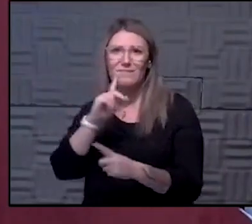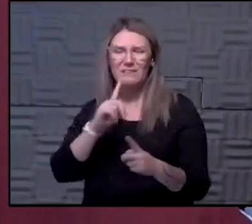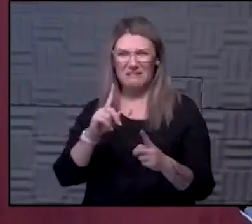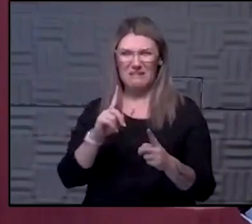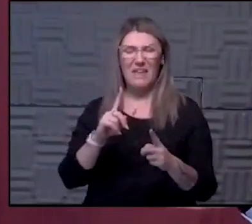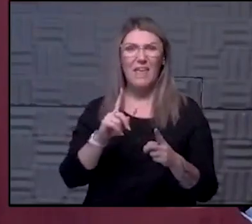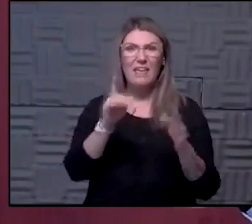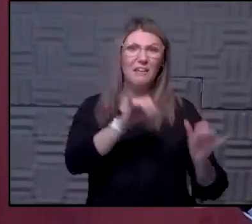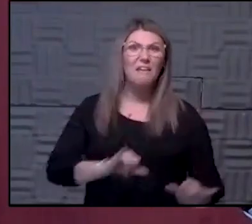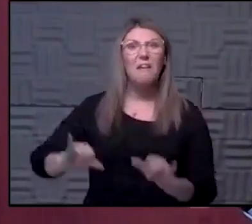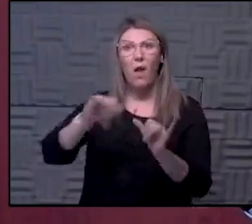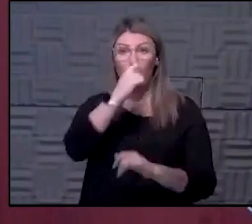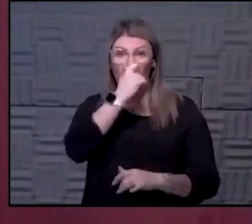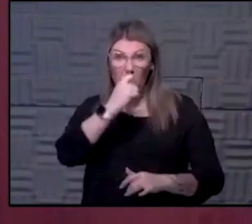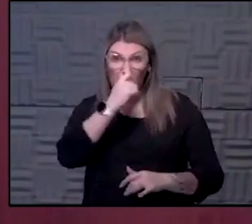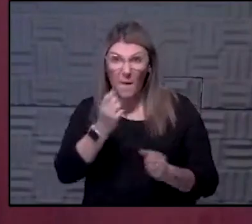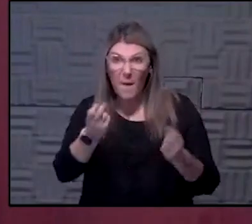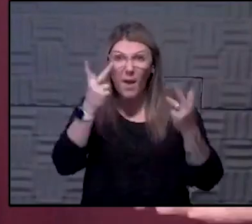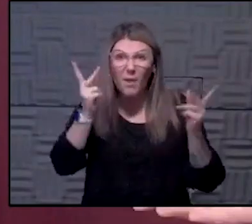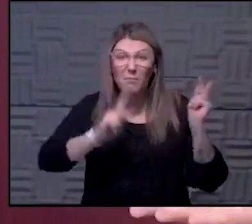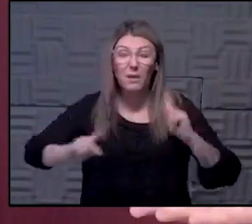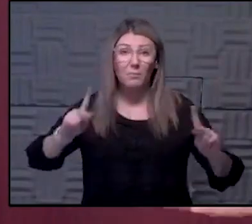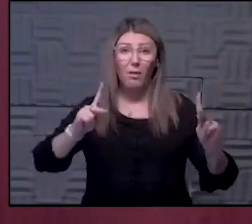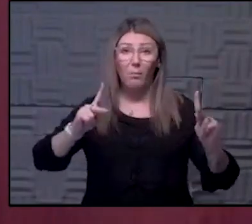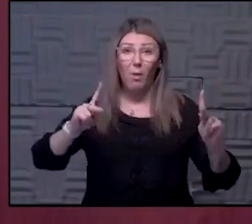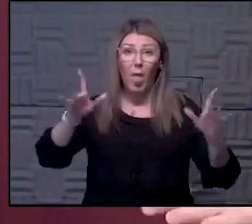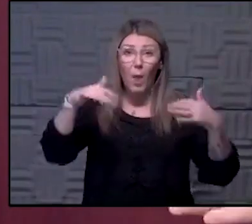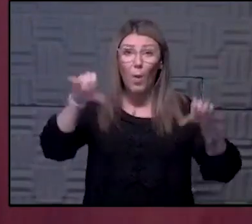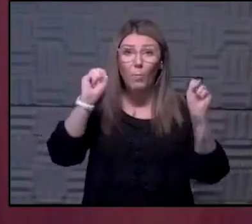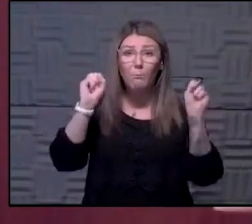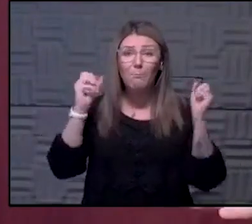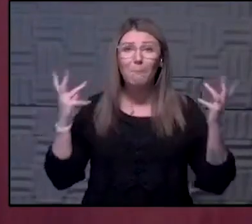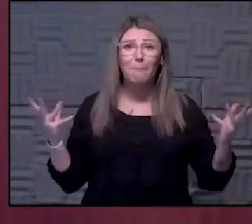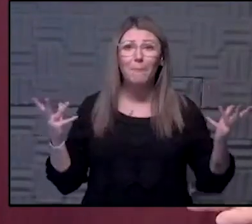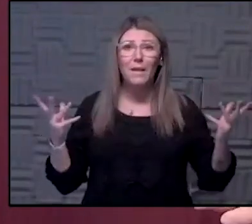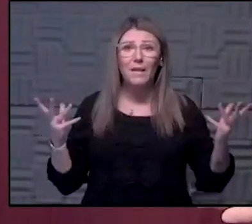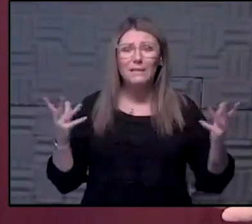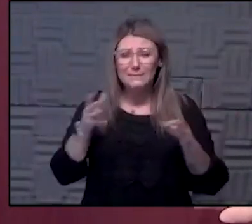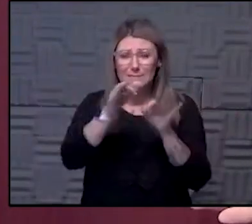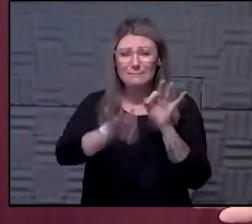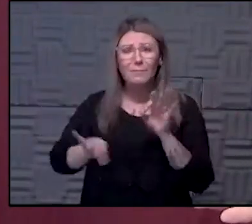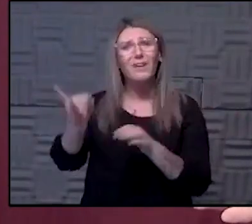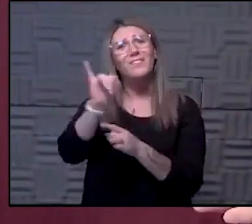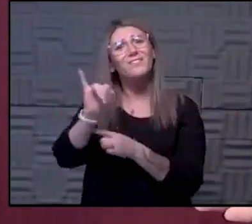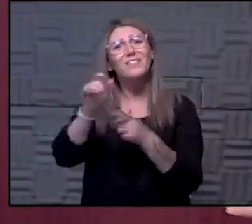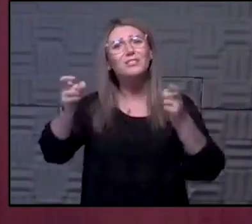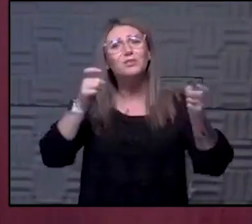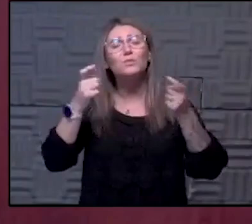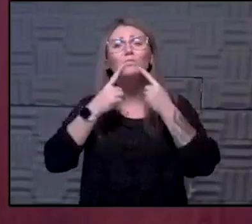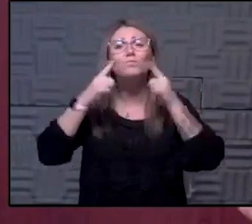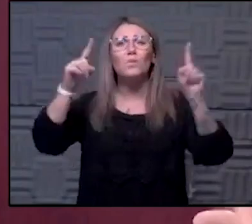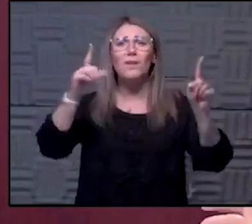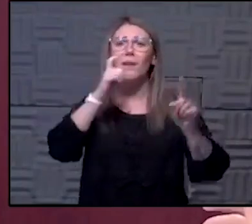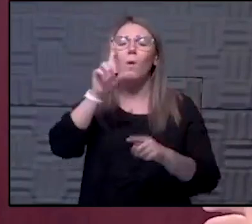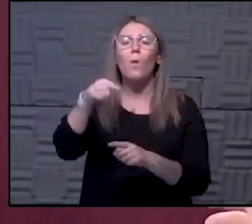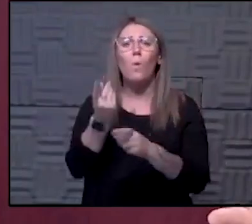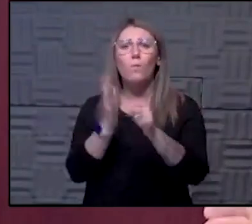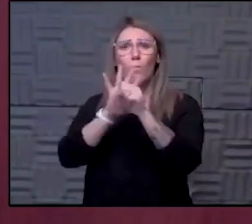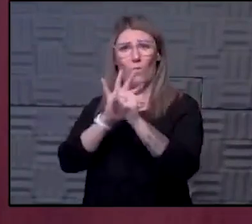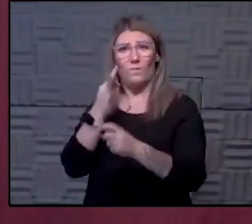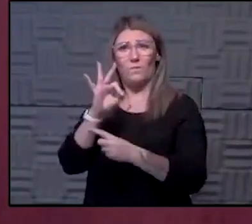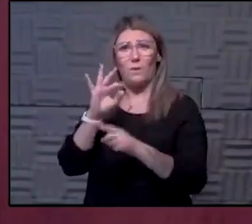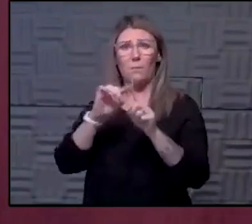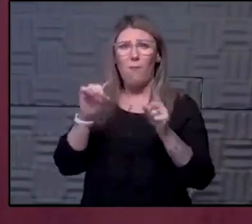get the cold right now? And the reason is simple. Infection control works, not just for COVID-19, but for all of these